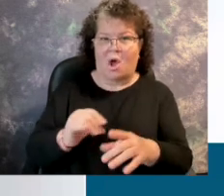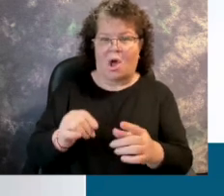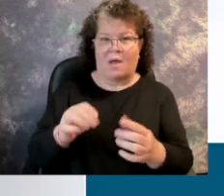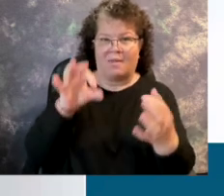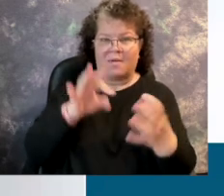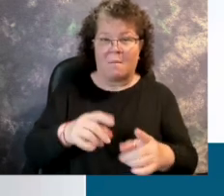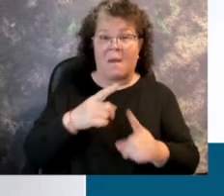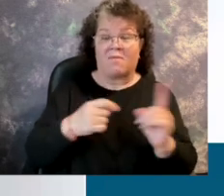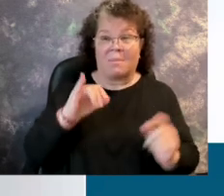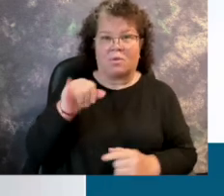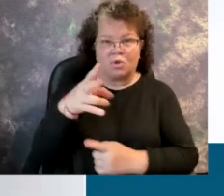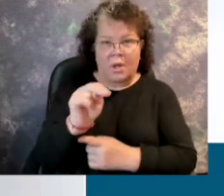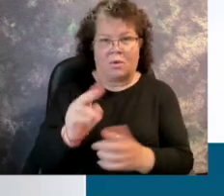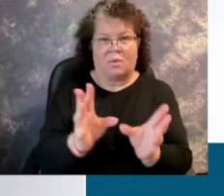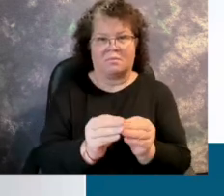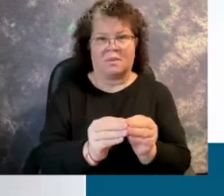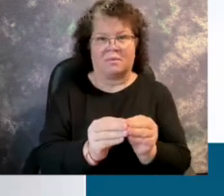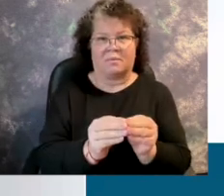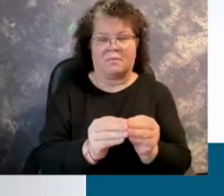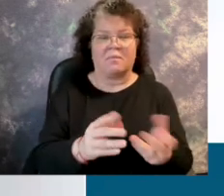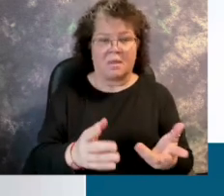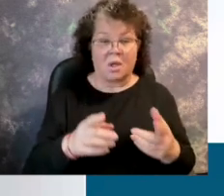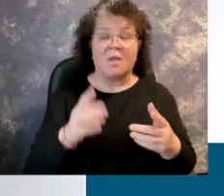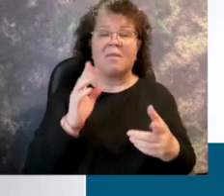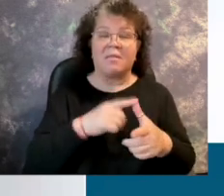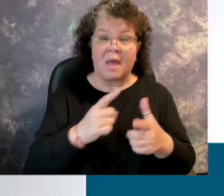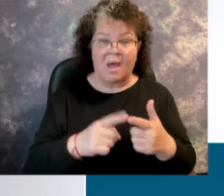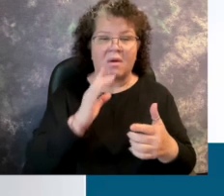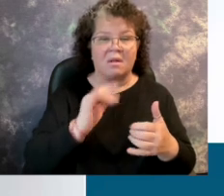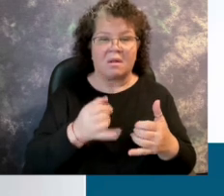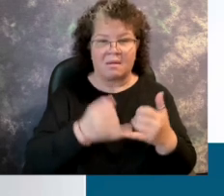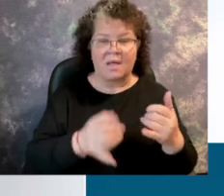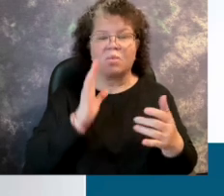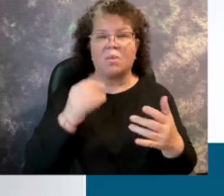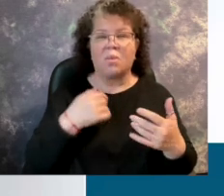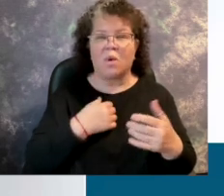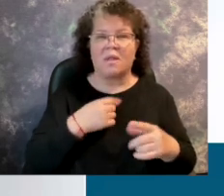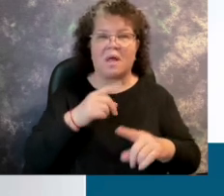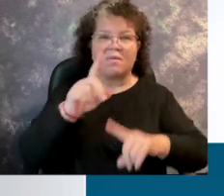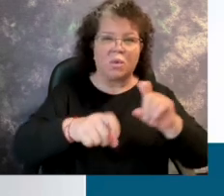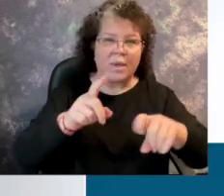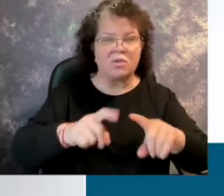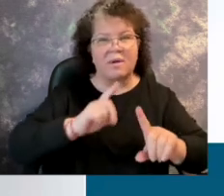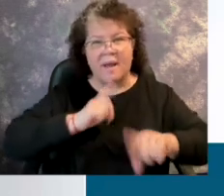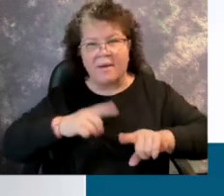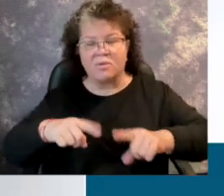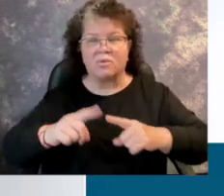January's evening community meeting. We will have a question and answer session after each subtopic.